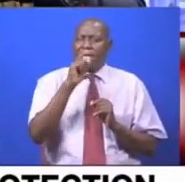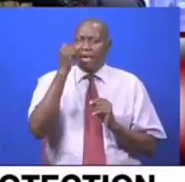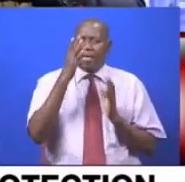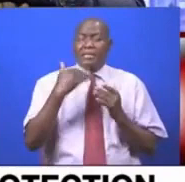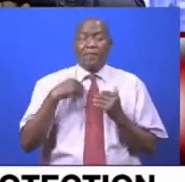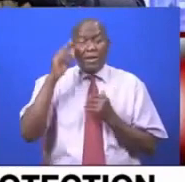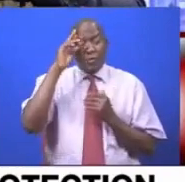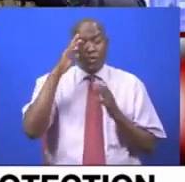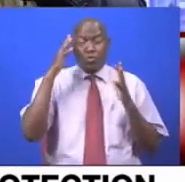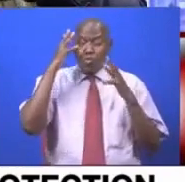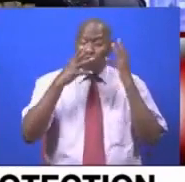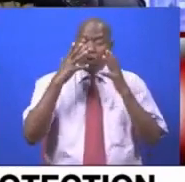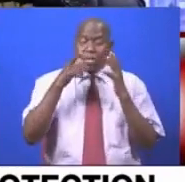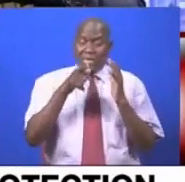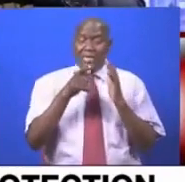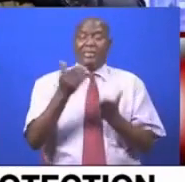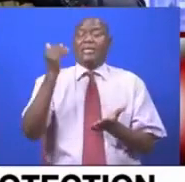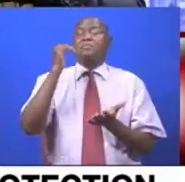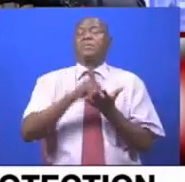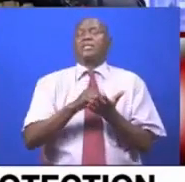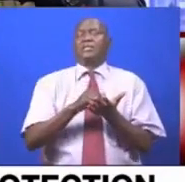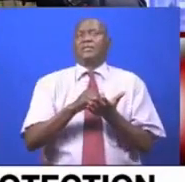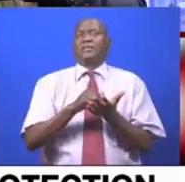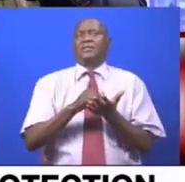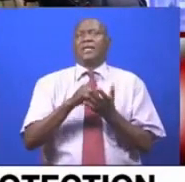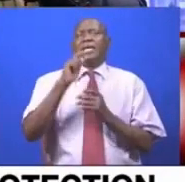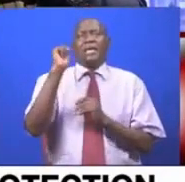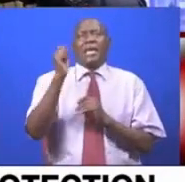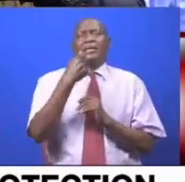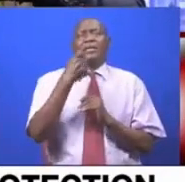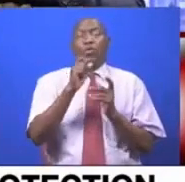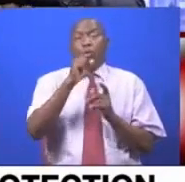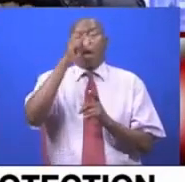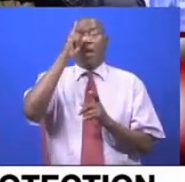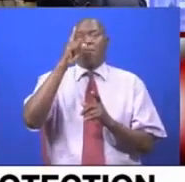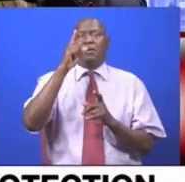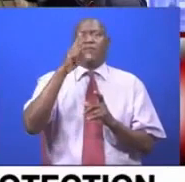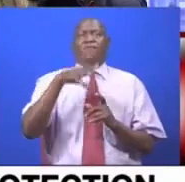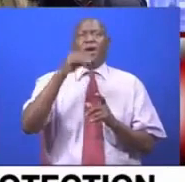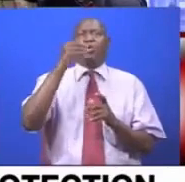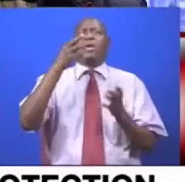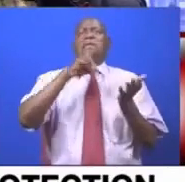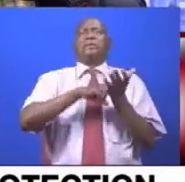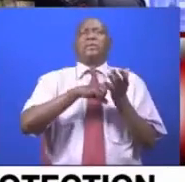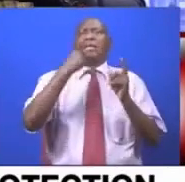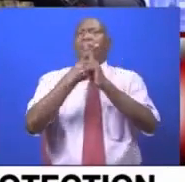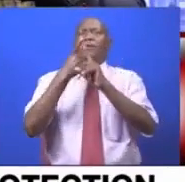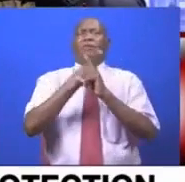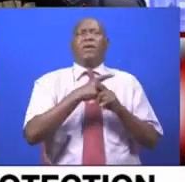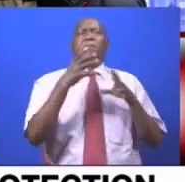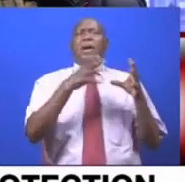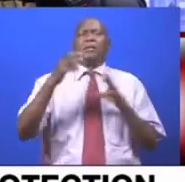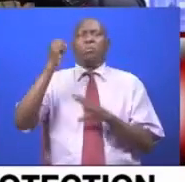worry of such a repeat of what you just mentioned regarding Kenyans waking up and finding themselves registered in